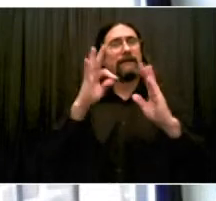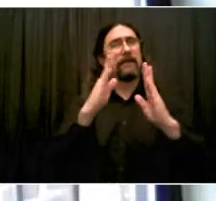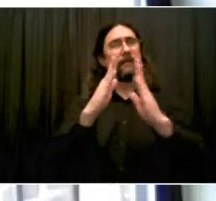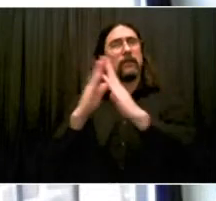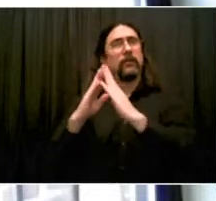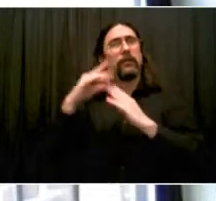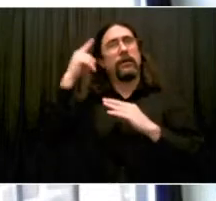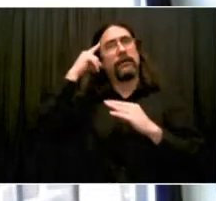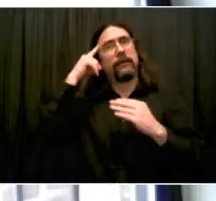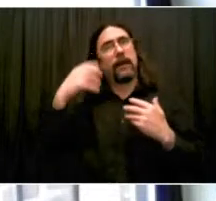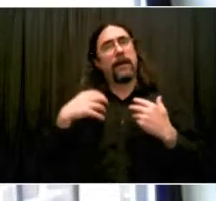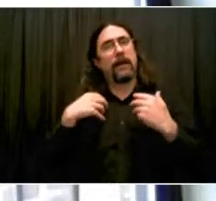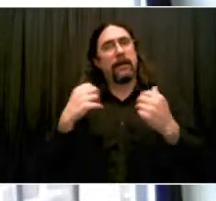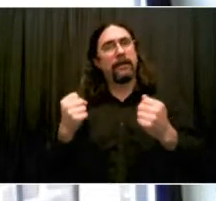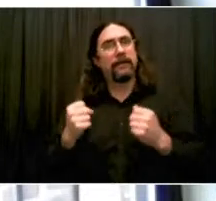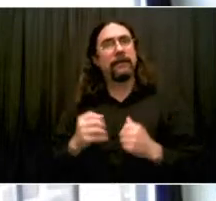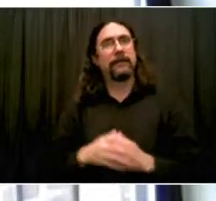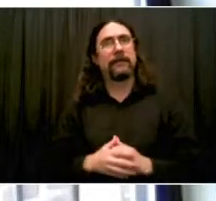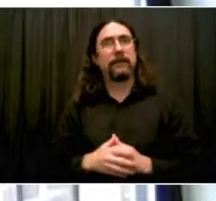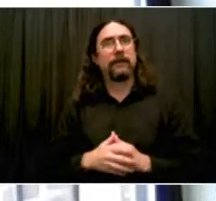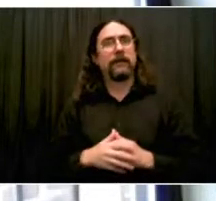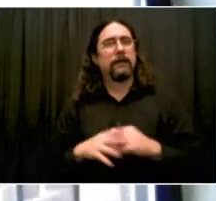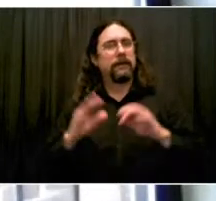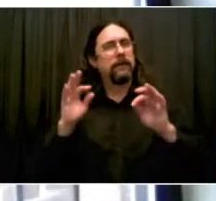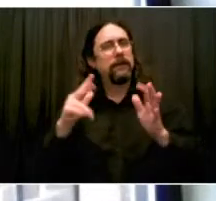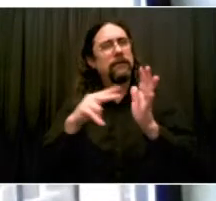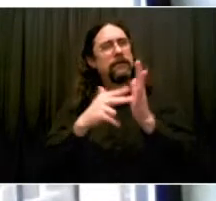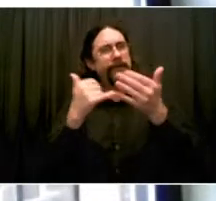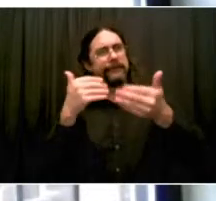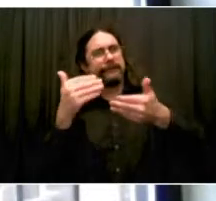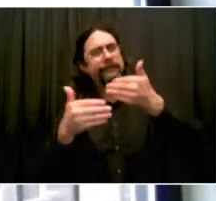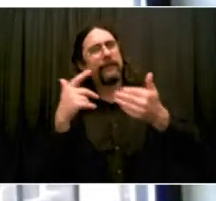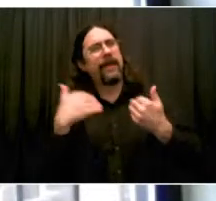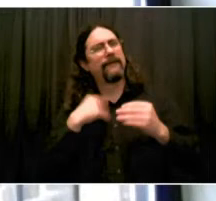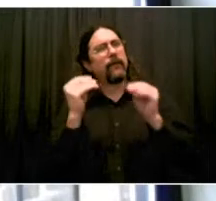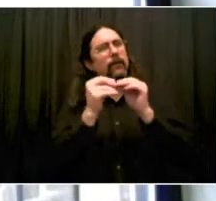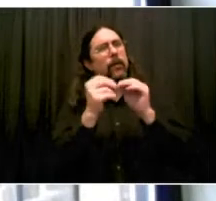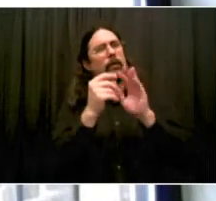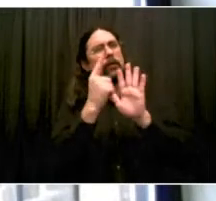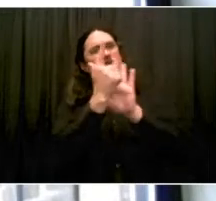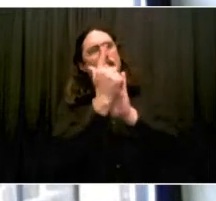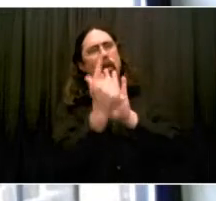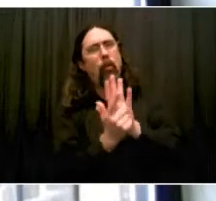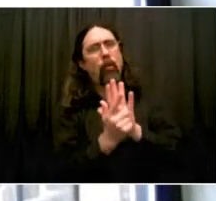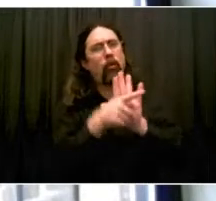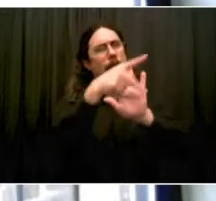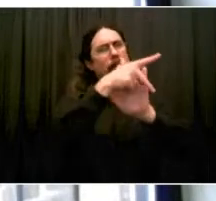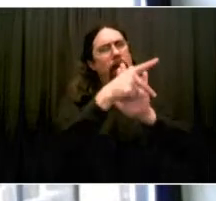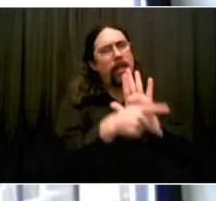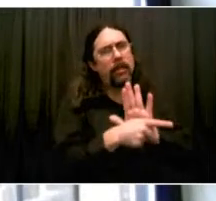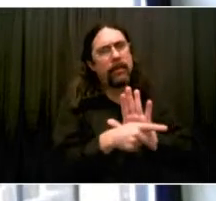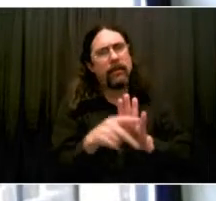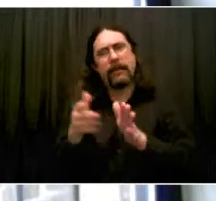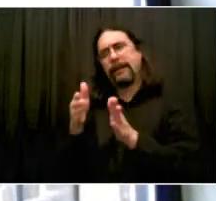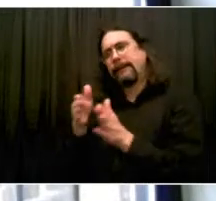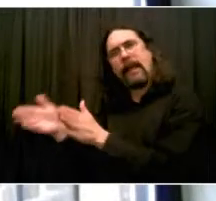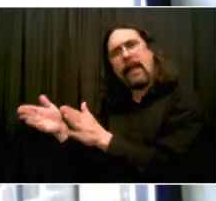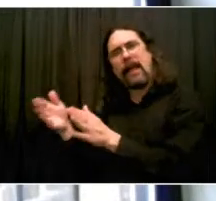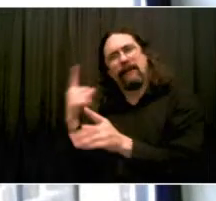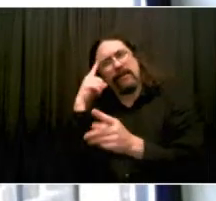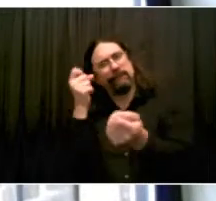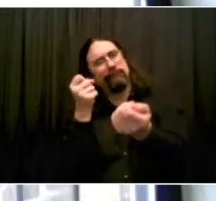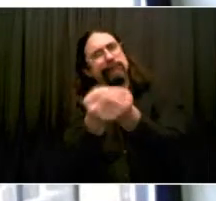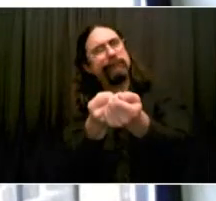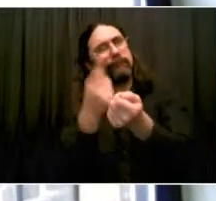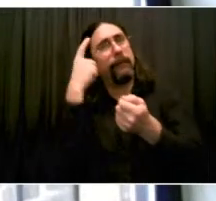vocal about my story, with my family members and how mental health has impacted my life.